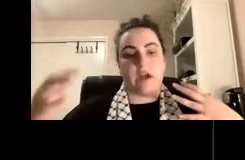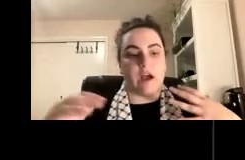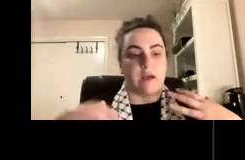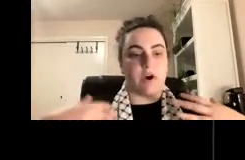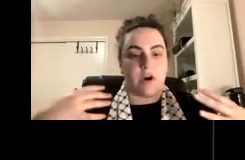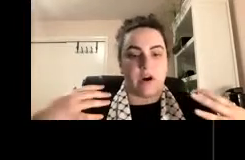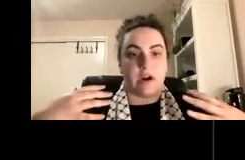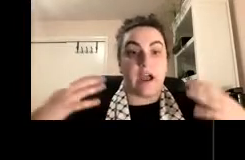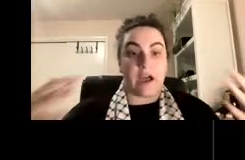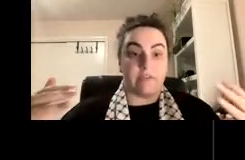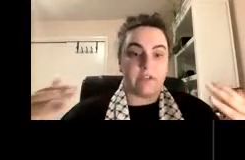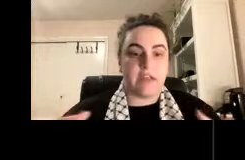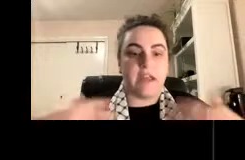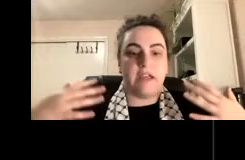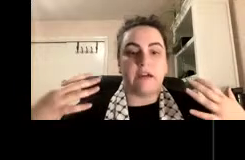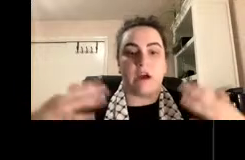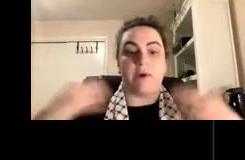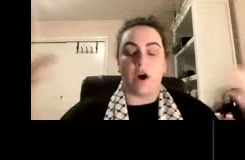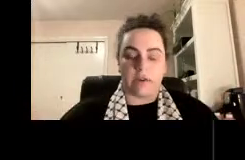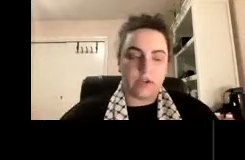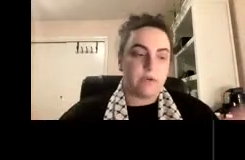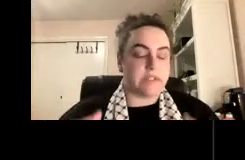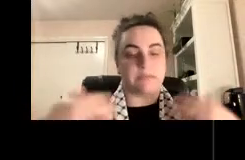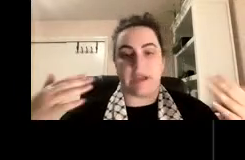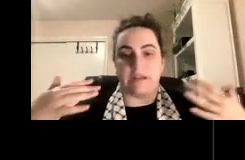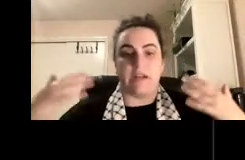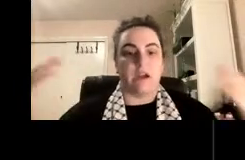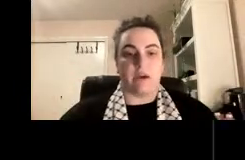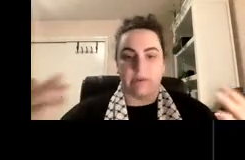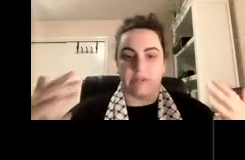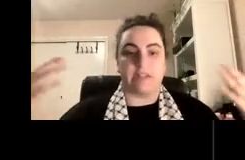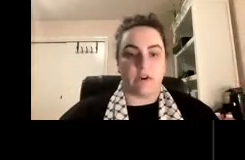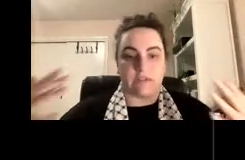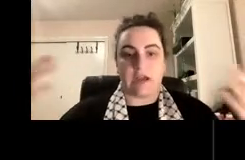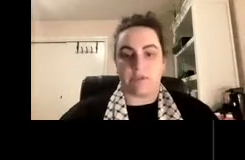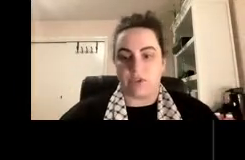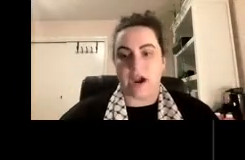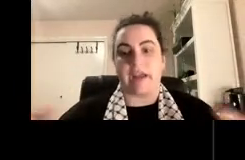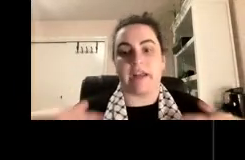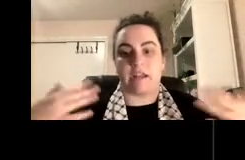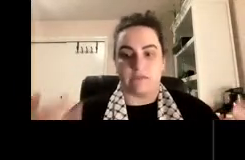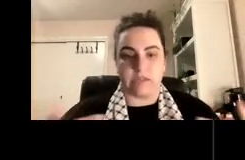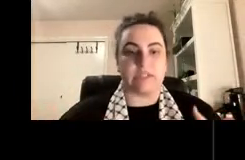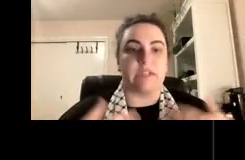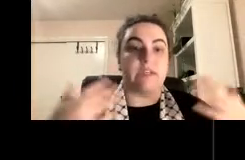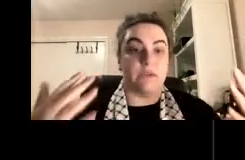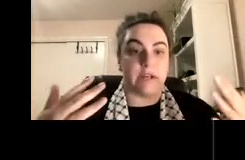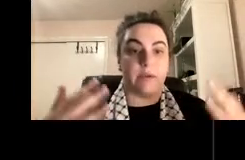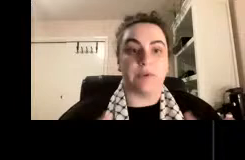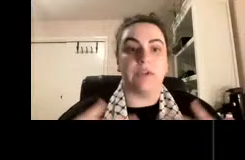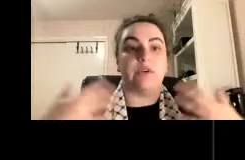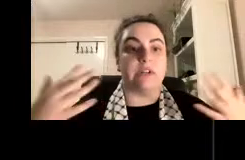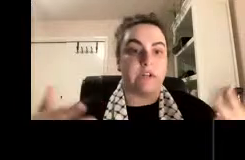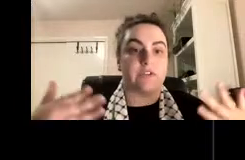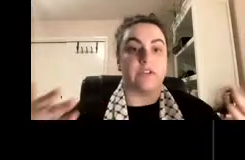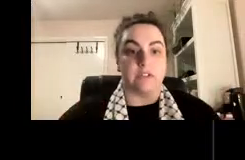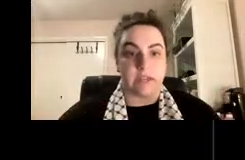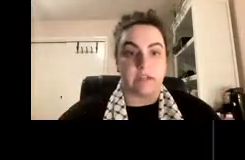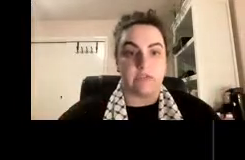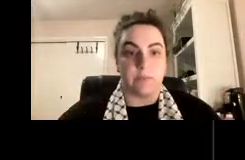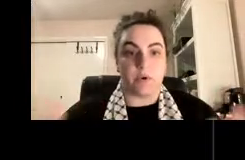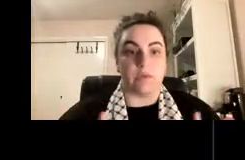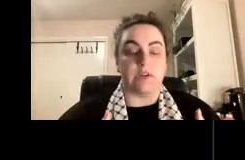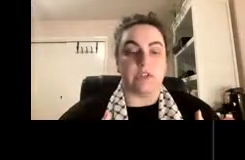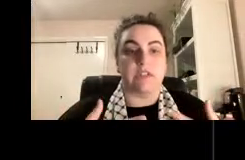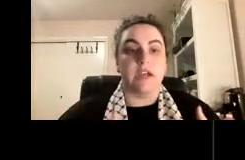we are having a ongoing, it's been a really long time to try and convince the UAW International